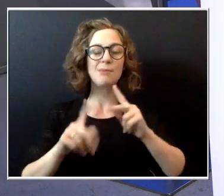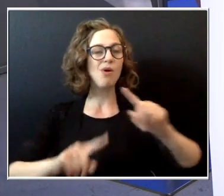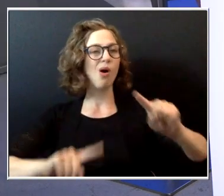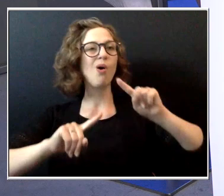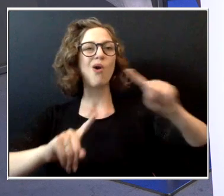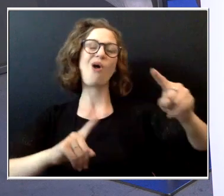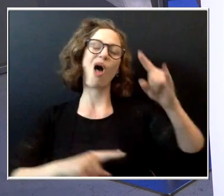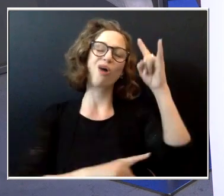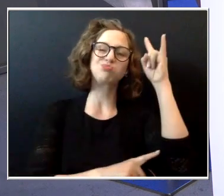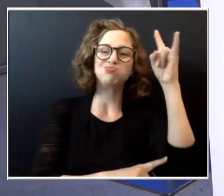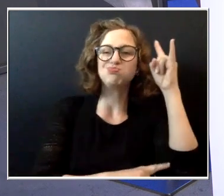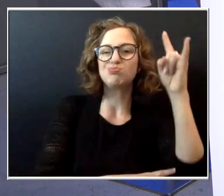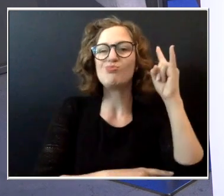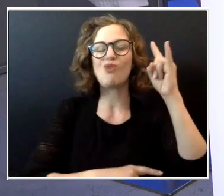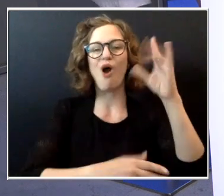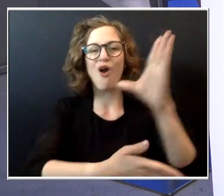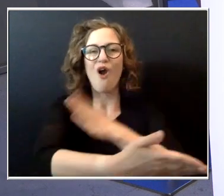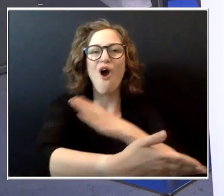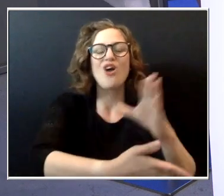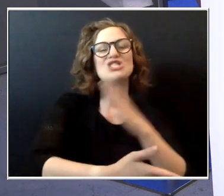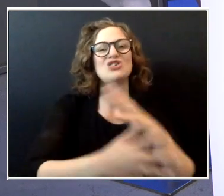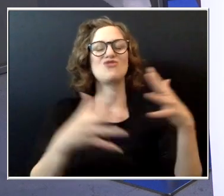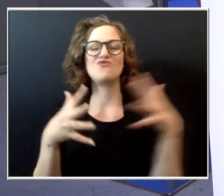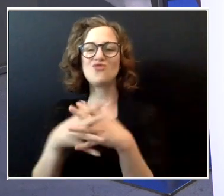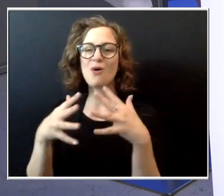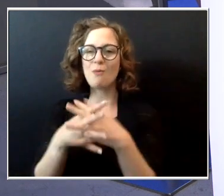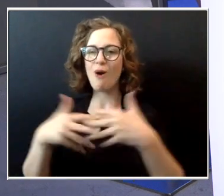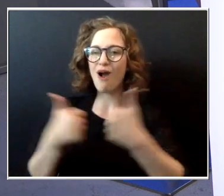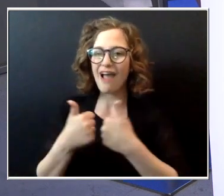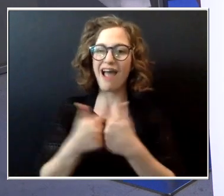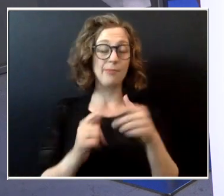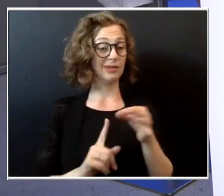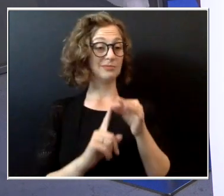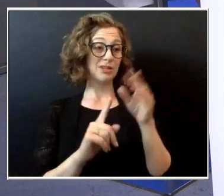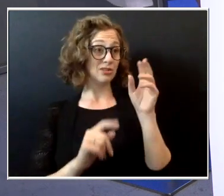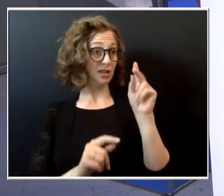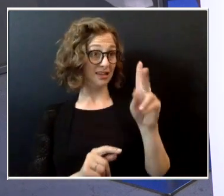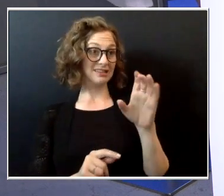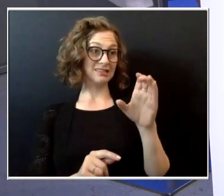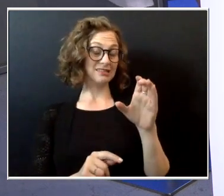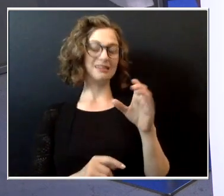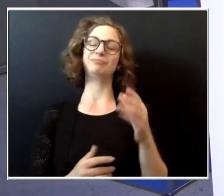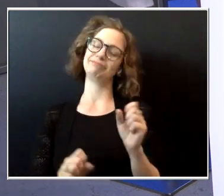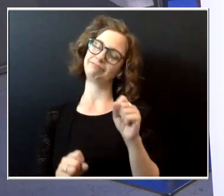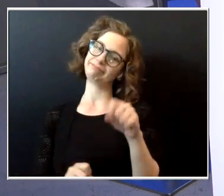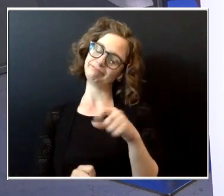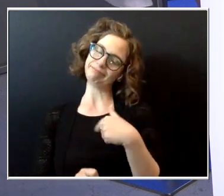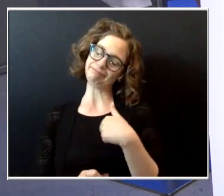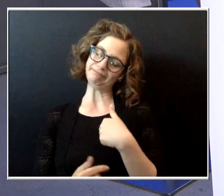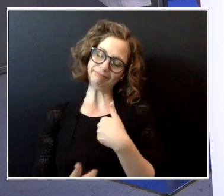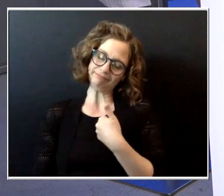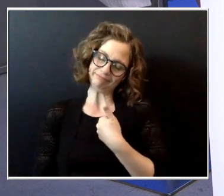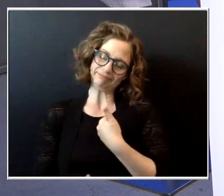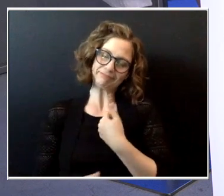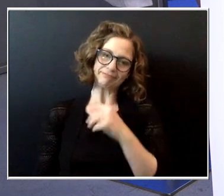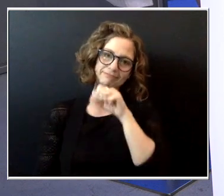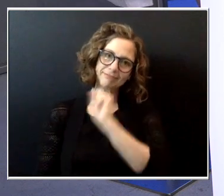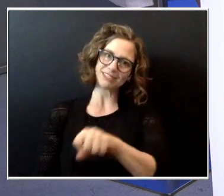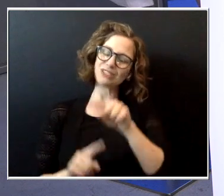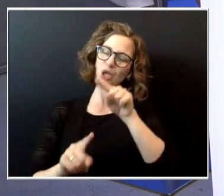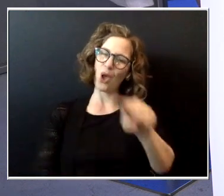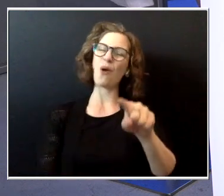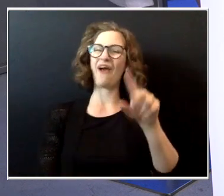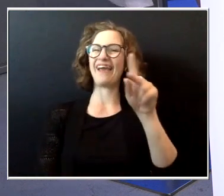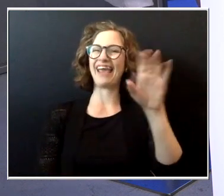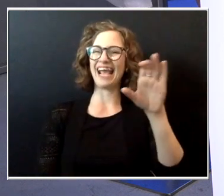in Kansas City. Yeah, I know, it's a little bit of a problem. I do like being at Arrowhead myself. But tinnitus is not the same thing as hearing loss, so tell me